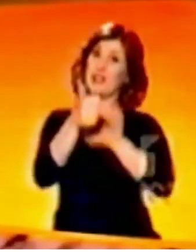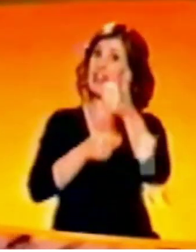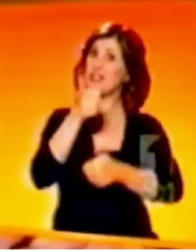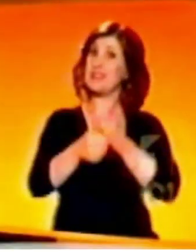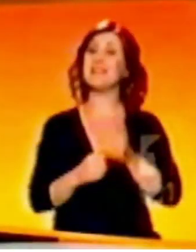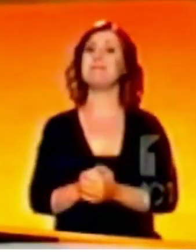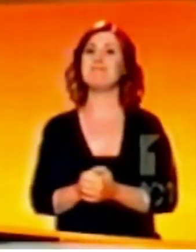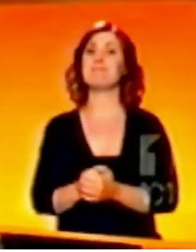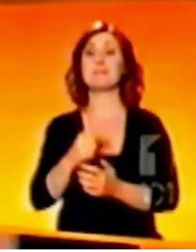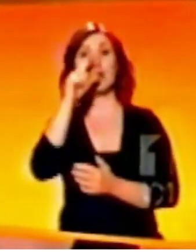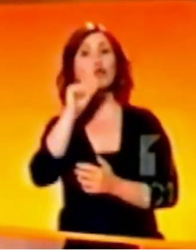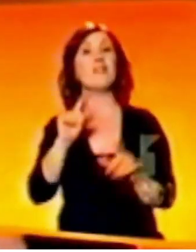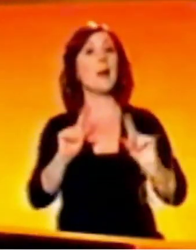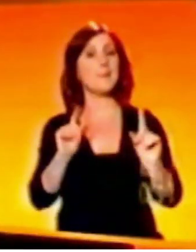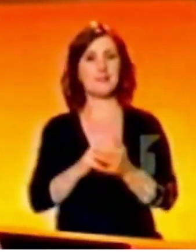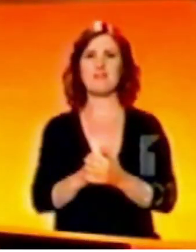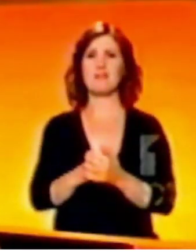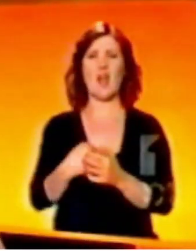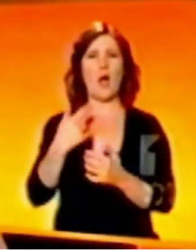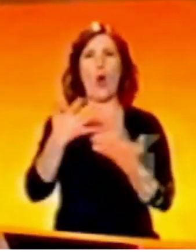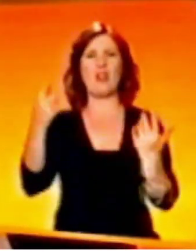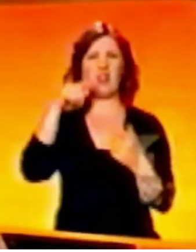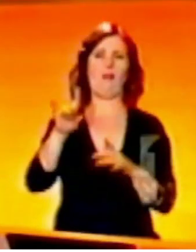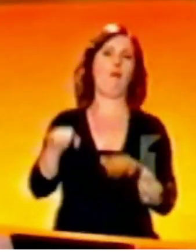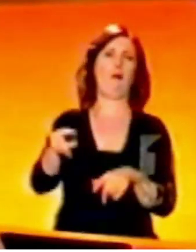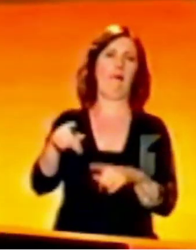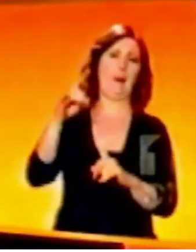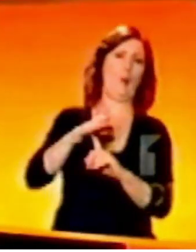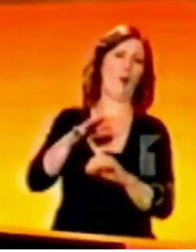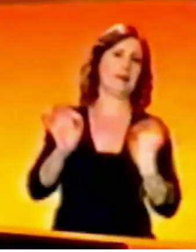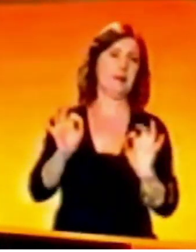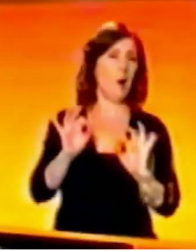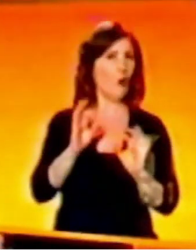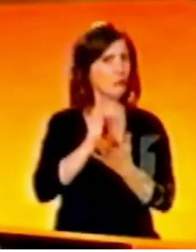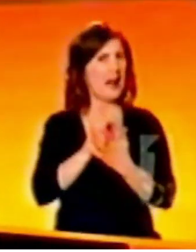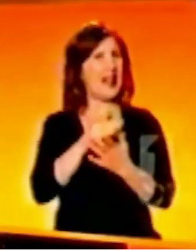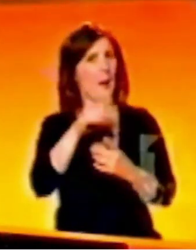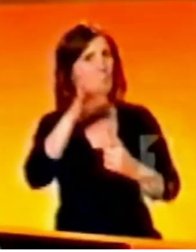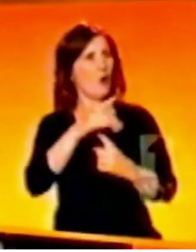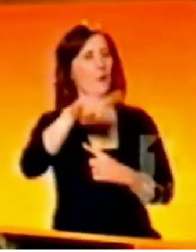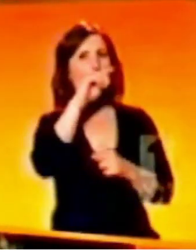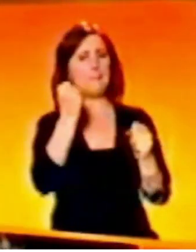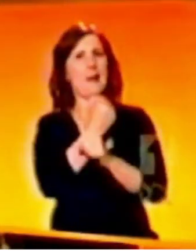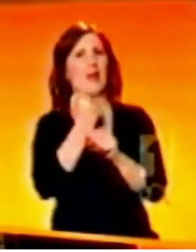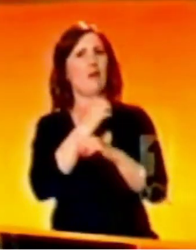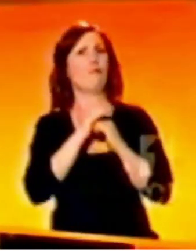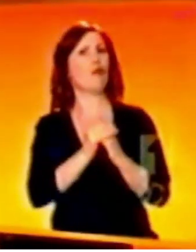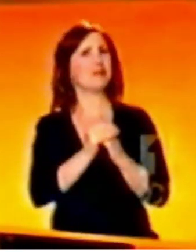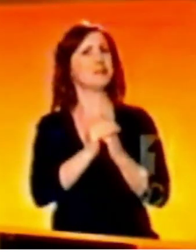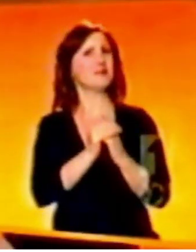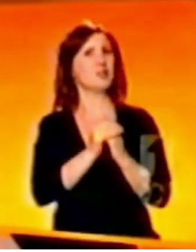congratulations. Sophia? It might seem frivolous, but the need to make friends with your peers isn't frivolous at all. So I think if